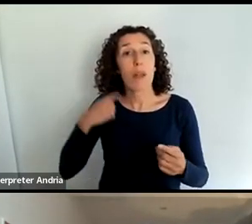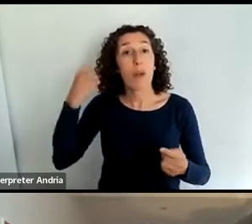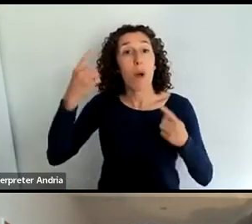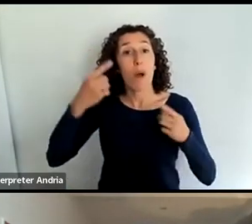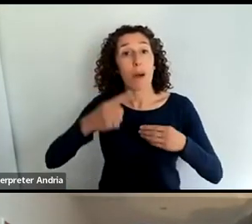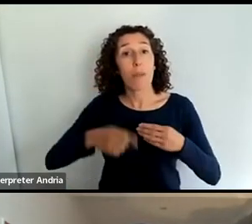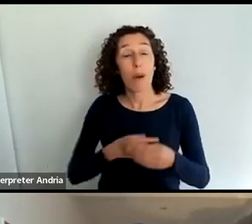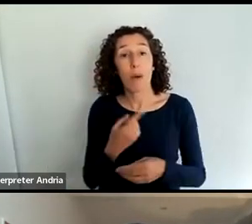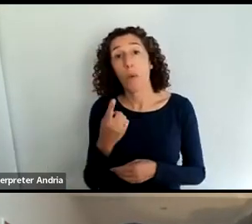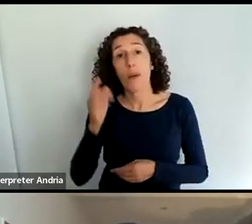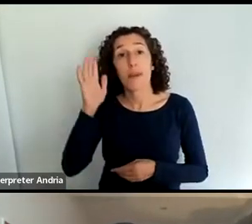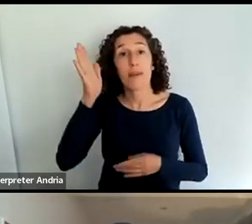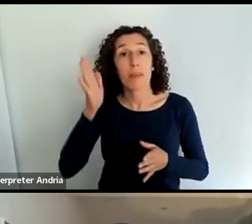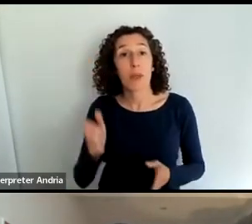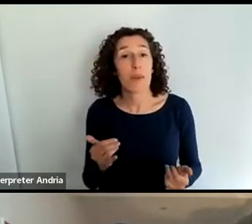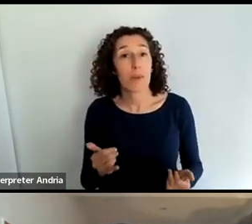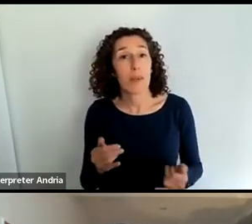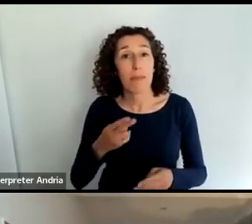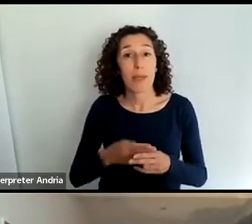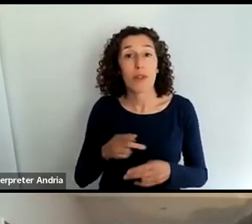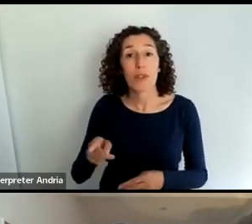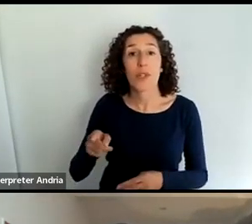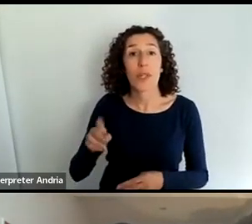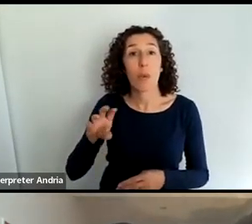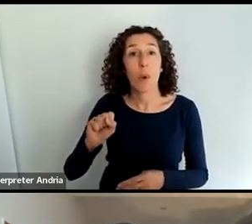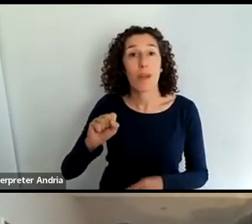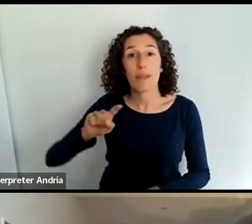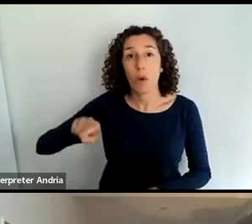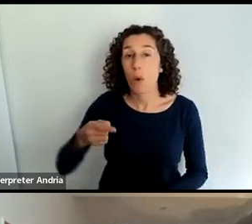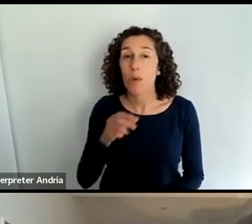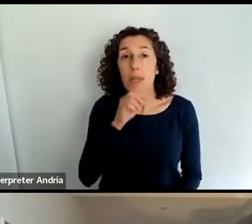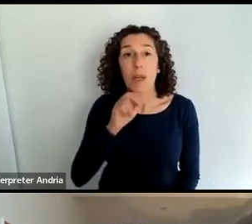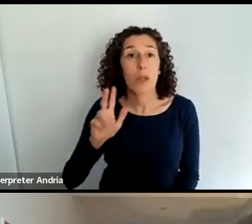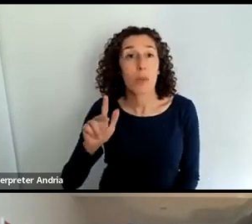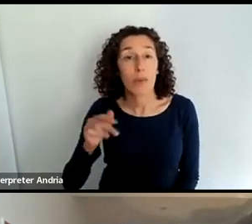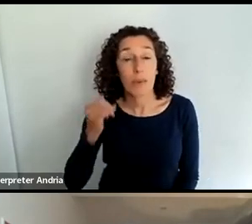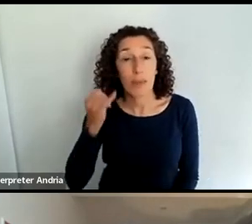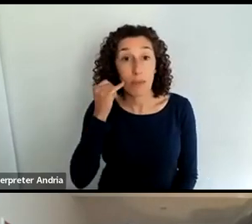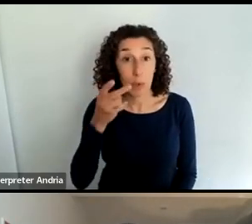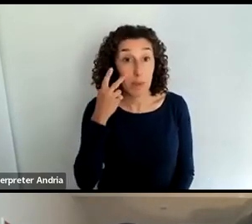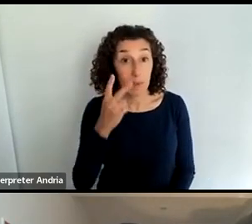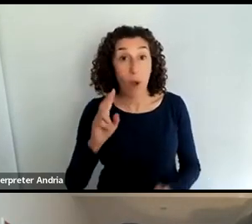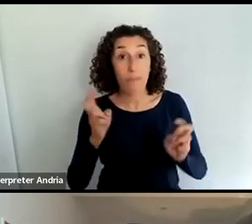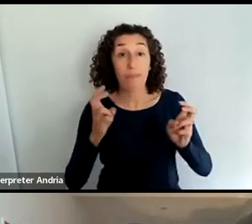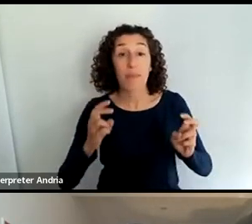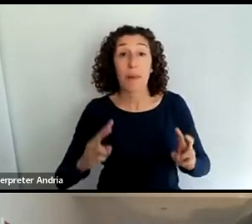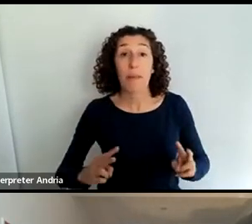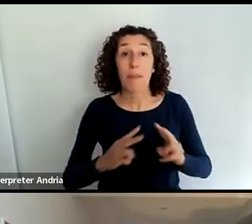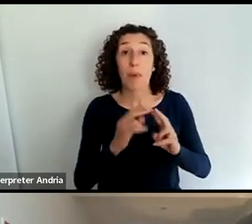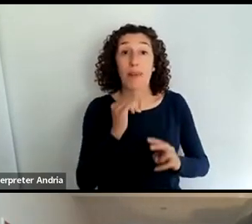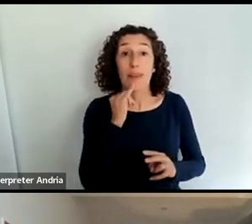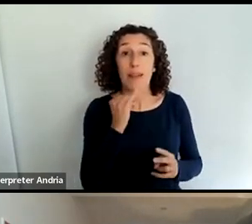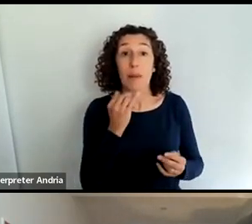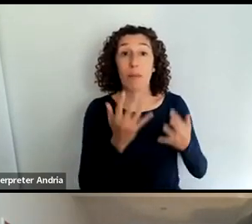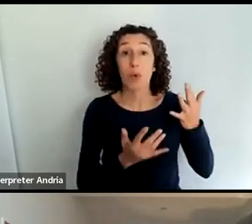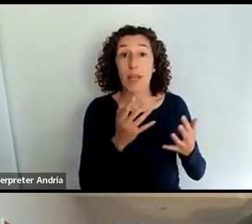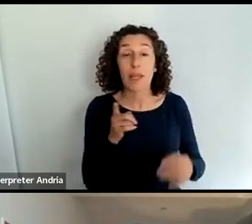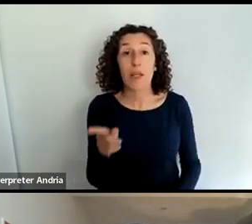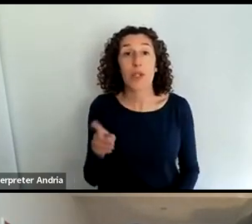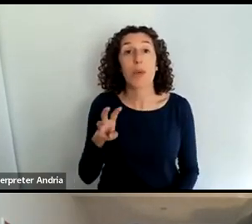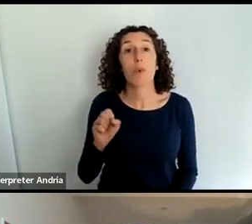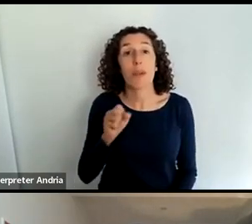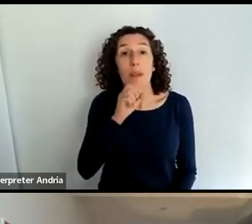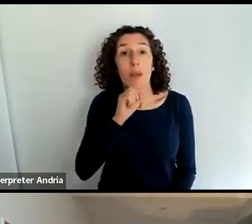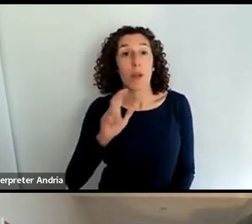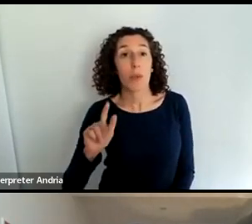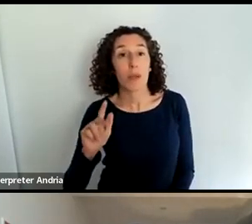speakers today mentioned that she was only 23. So if you saw Paris is Burning, she was 23, and unfortunately, her life was